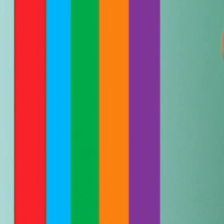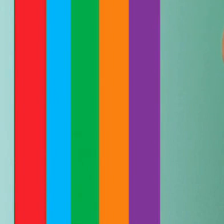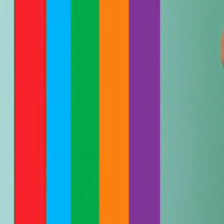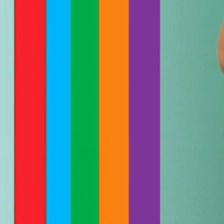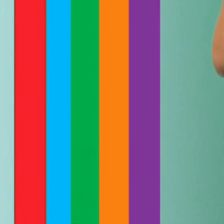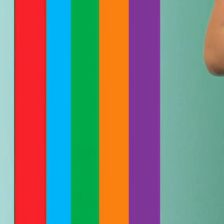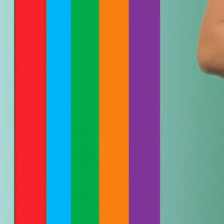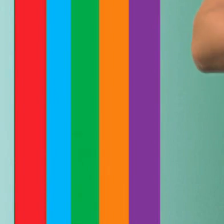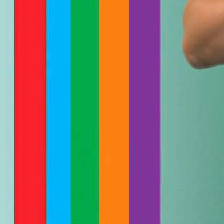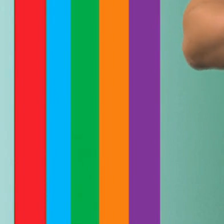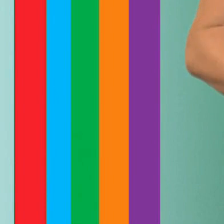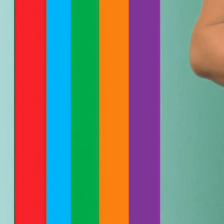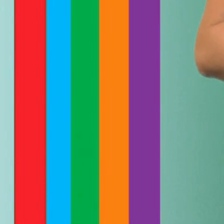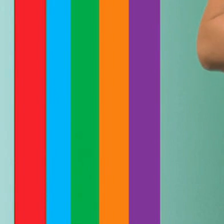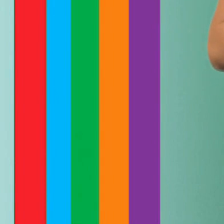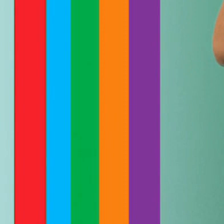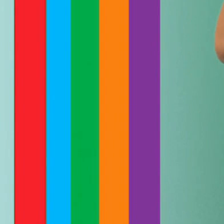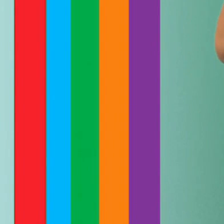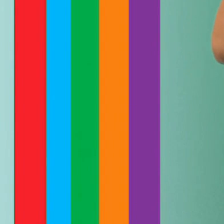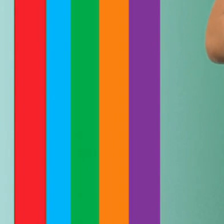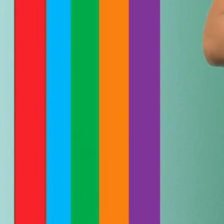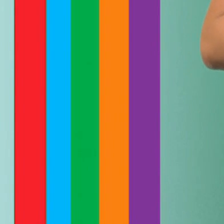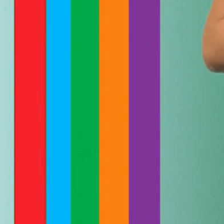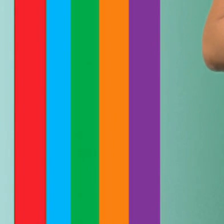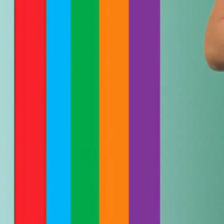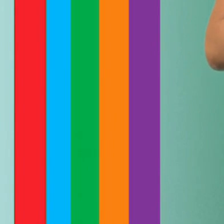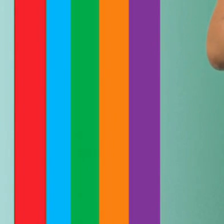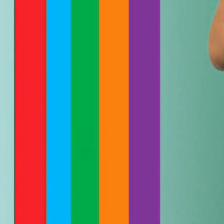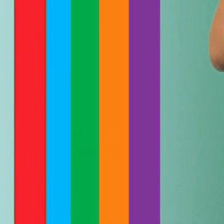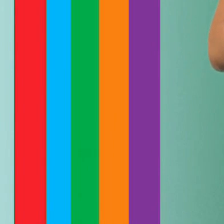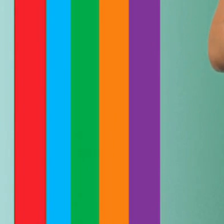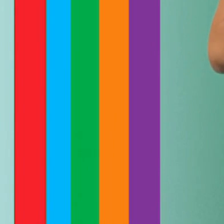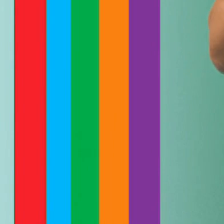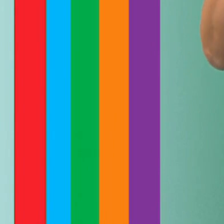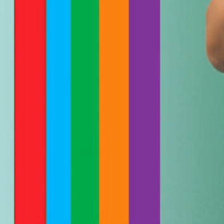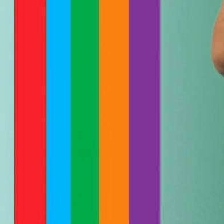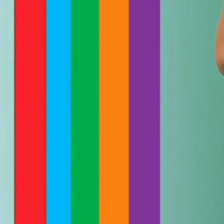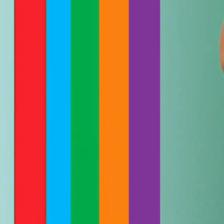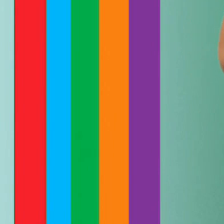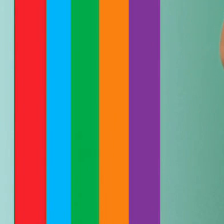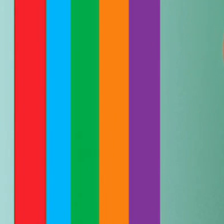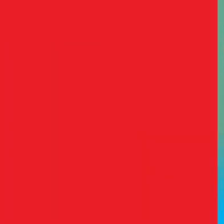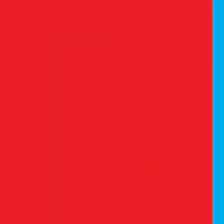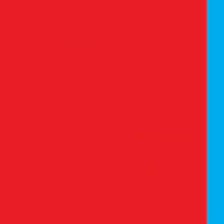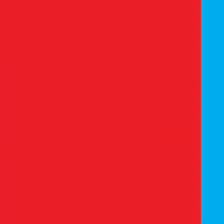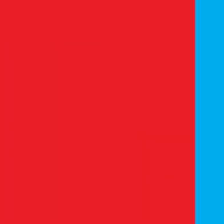look out for each other, and remember that it's important to make exercise a part of every day. See you next time.